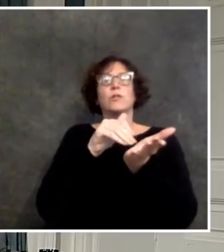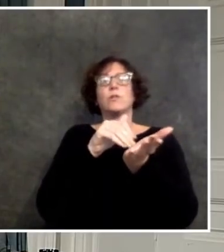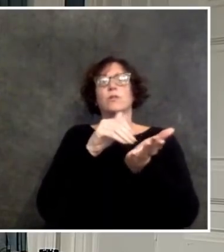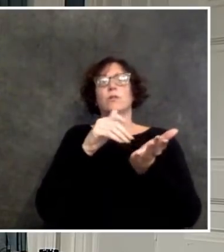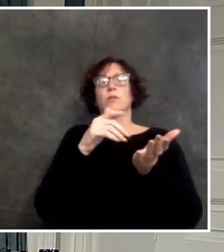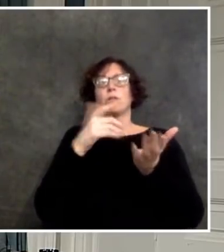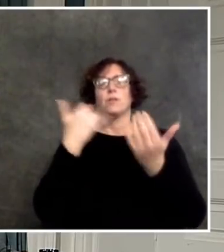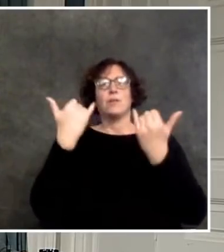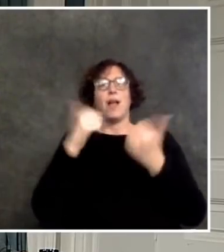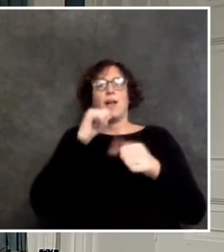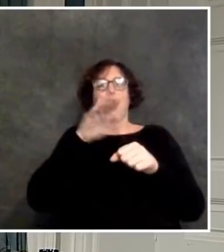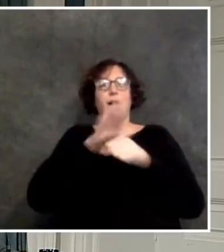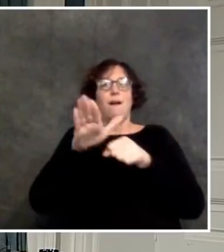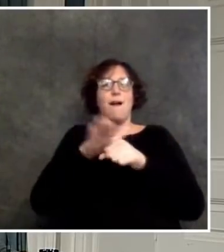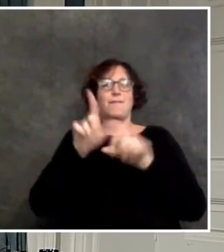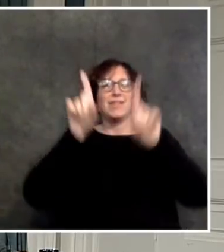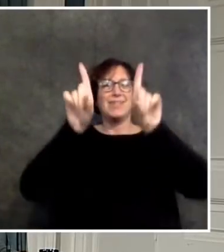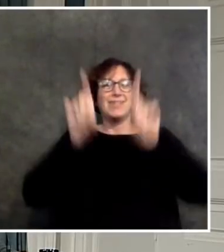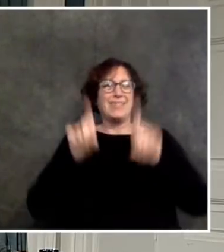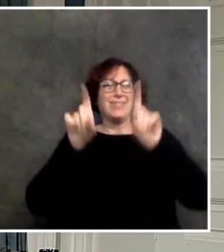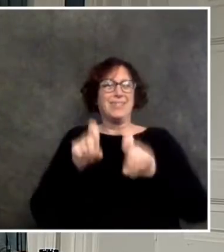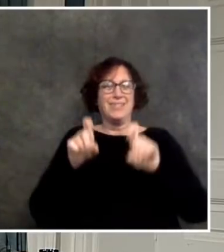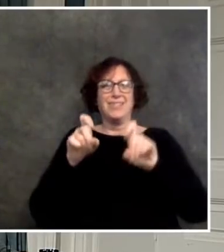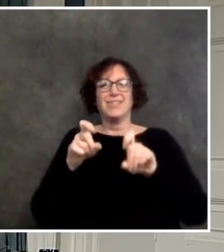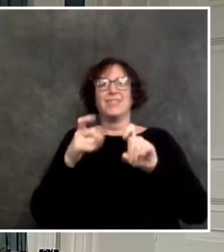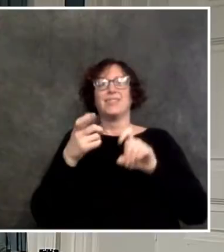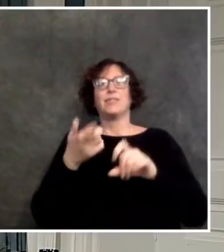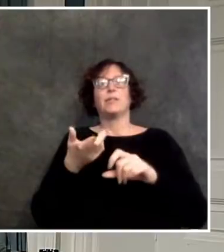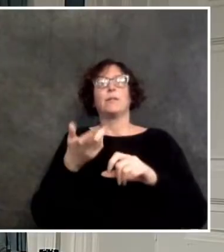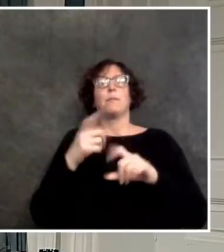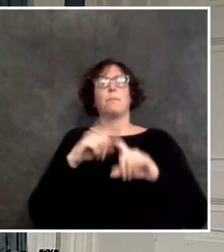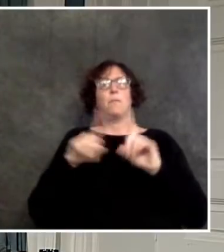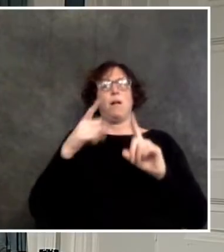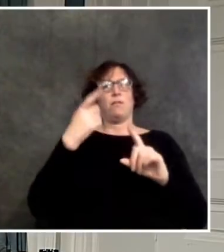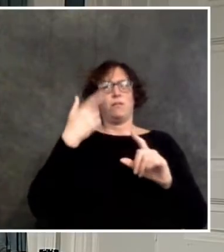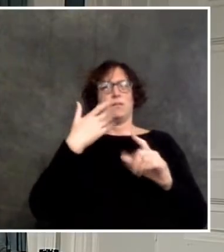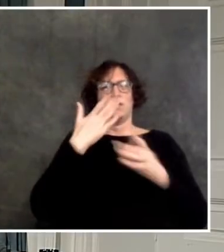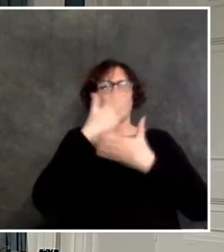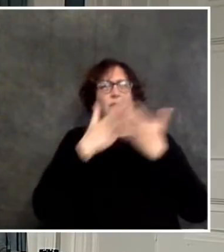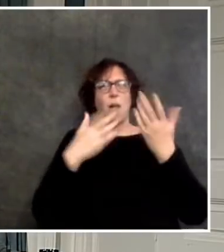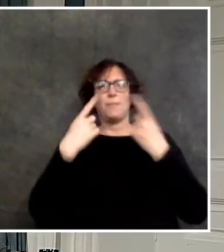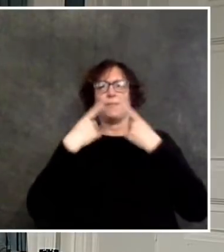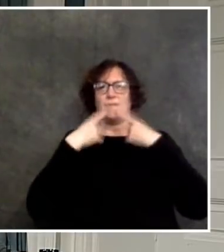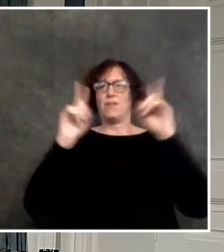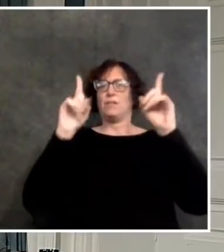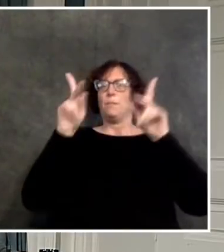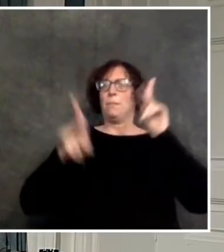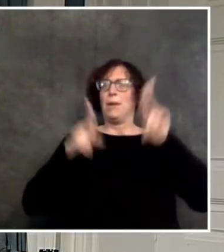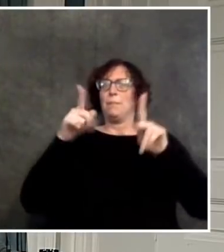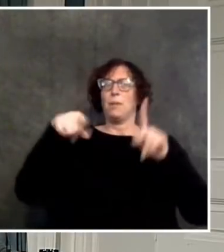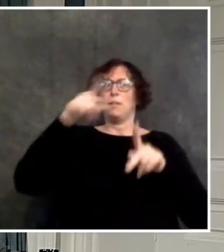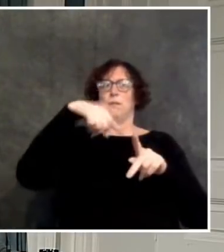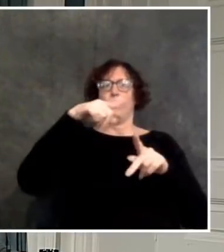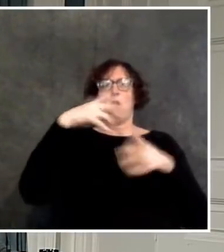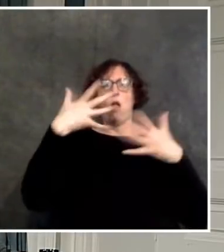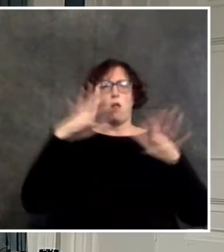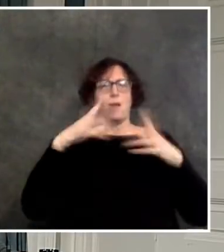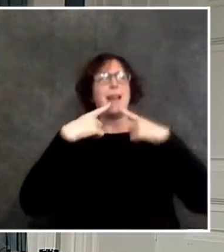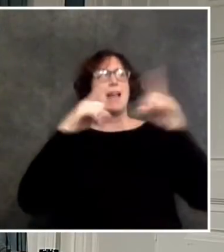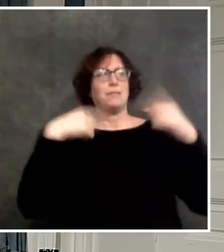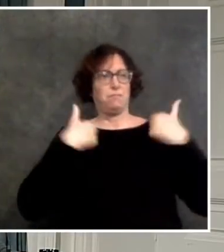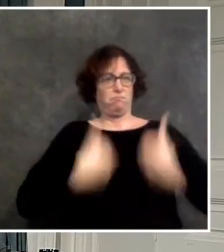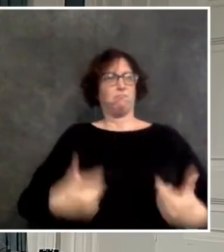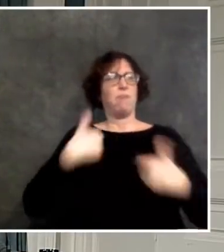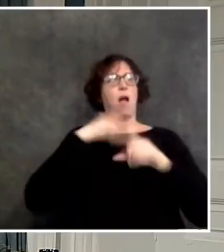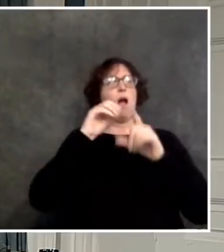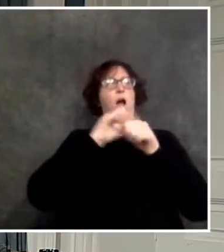reporting that they have been tested positive, and within hours we know it as well. So you've spoken about there being this ending